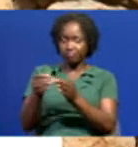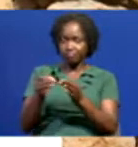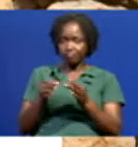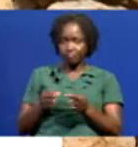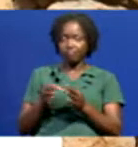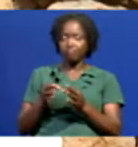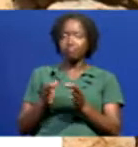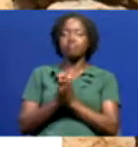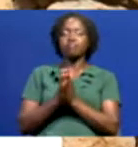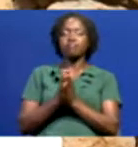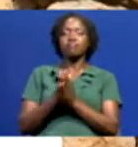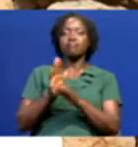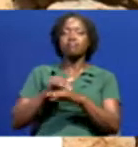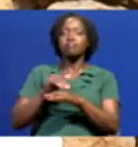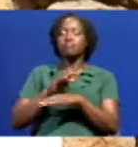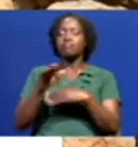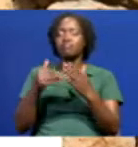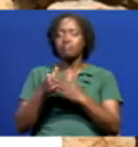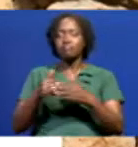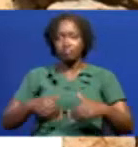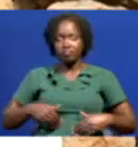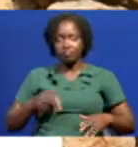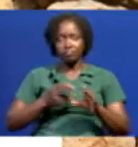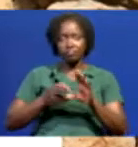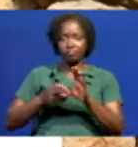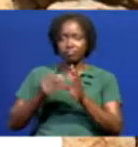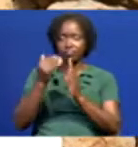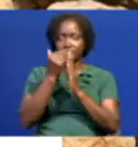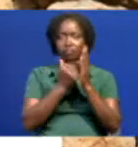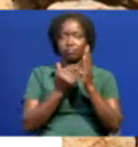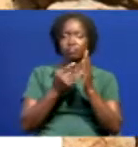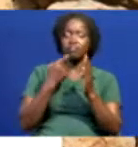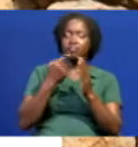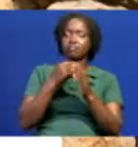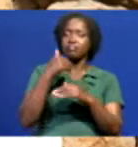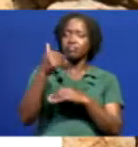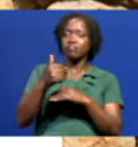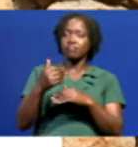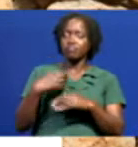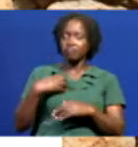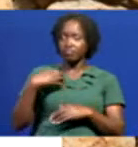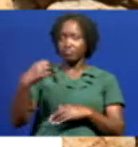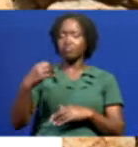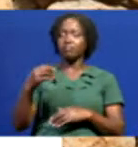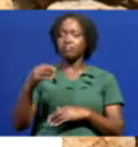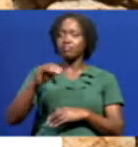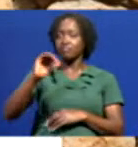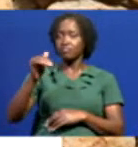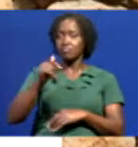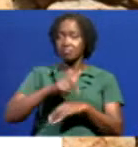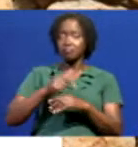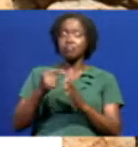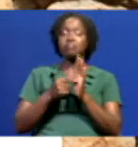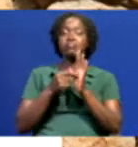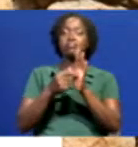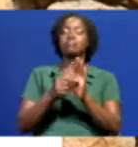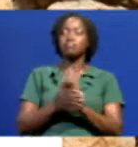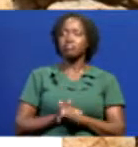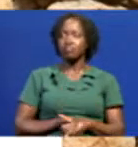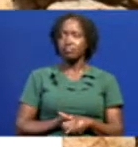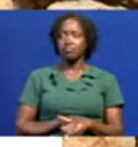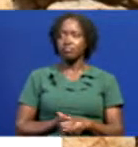wake-up call to youth to take part in this program. Who will be the next millionaire in town? Only time will tell. Reporting for